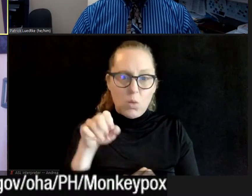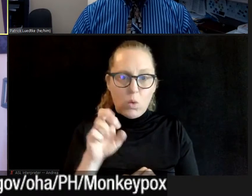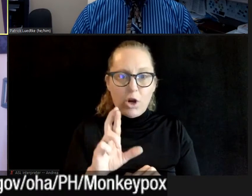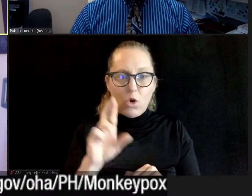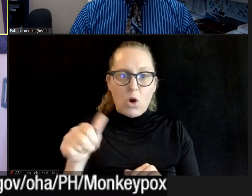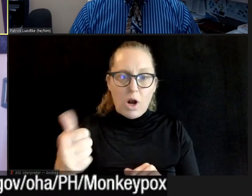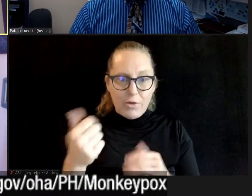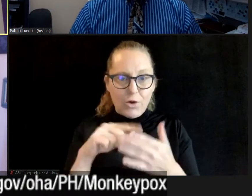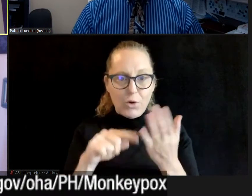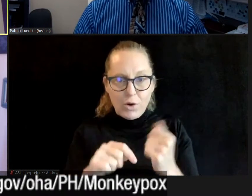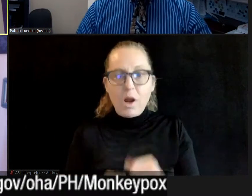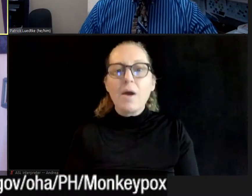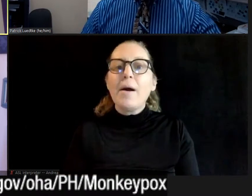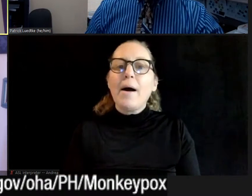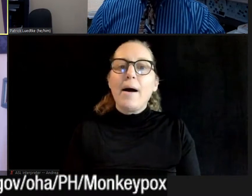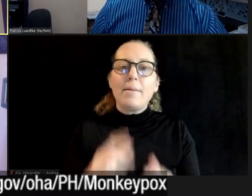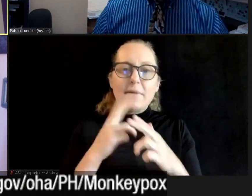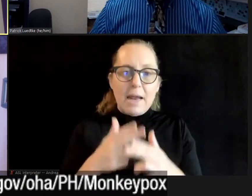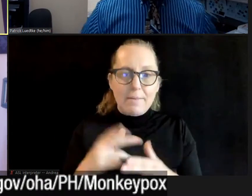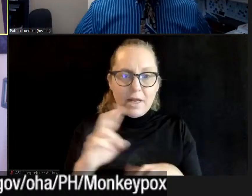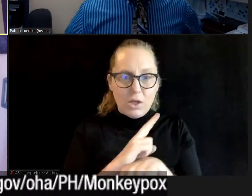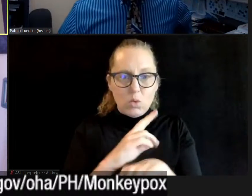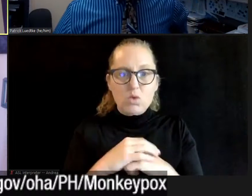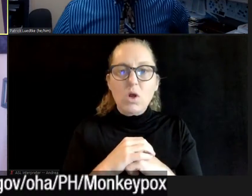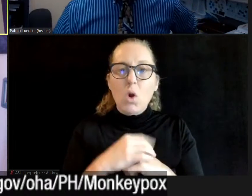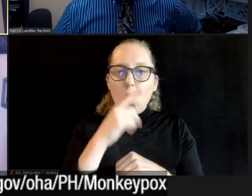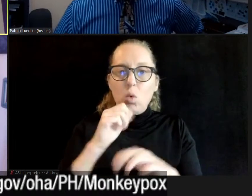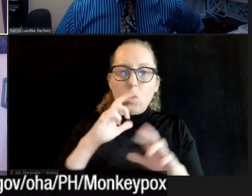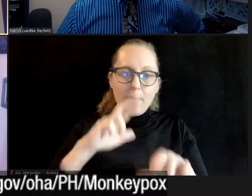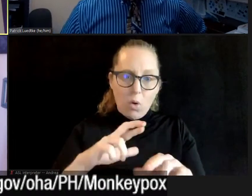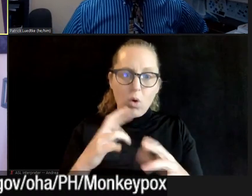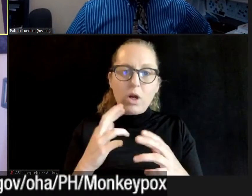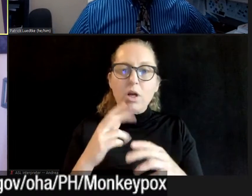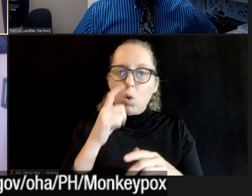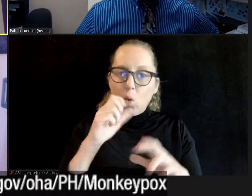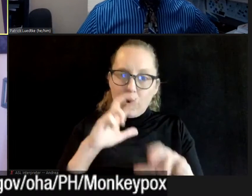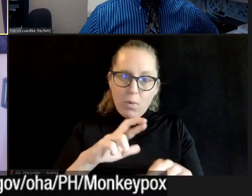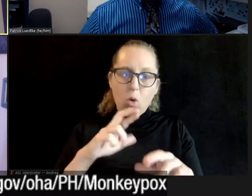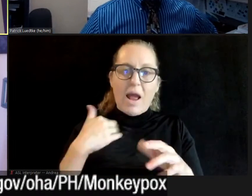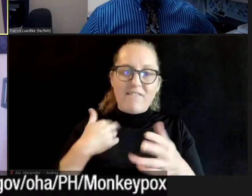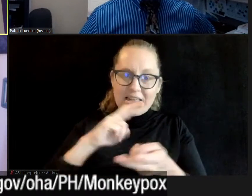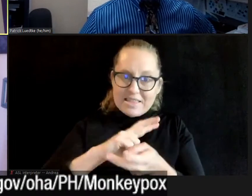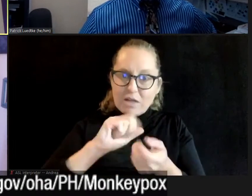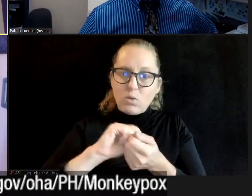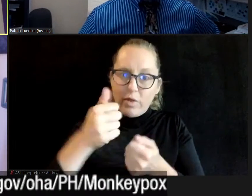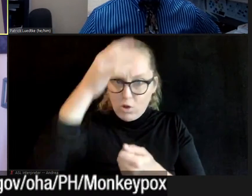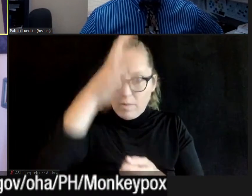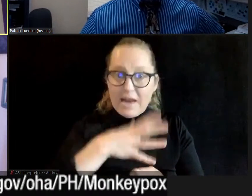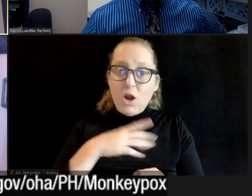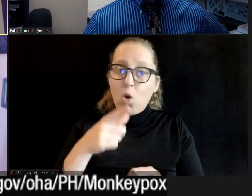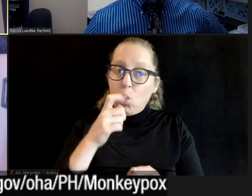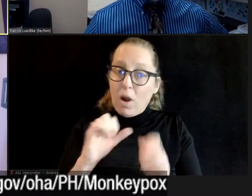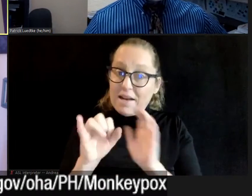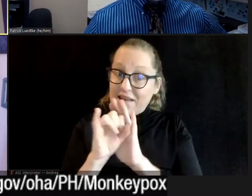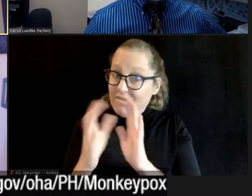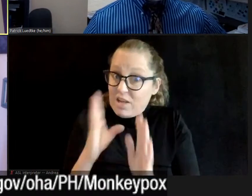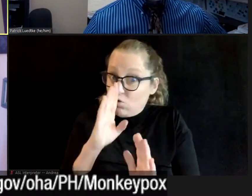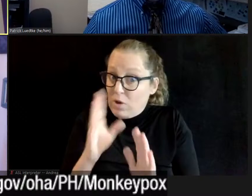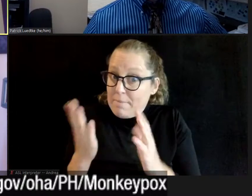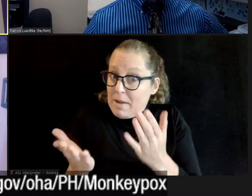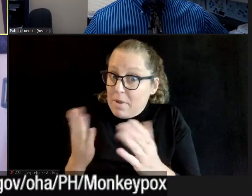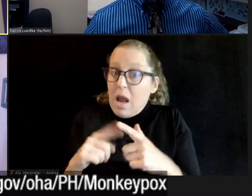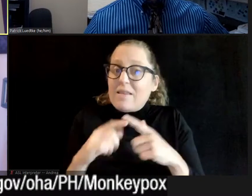another name that they use, who report having sex with other men and may identify as straight. That's the